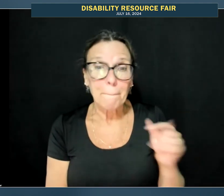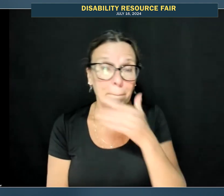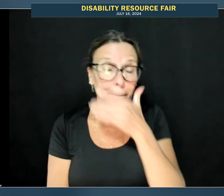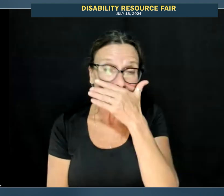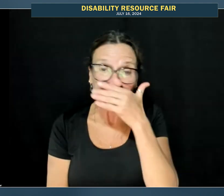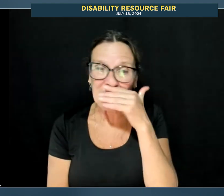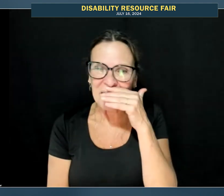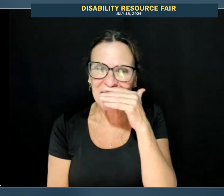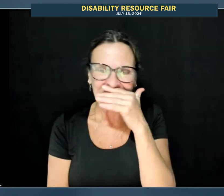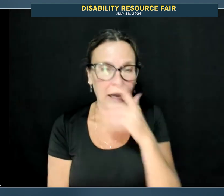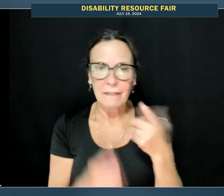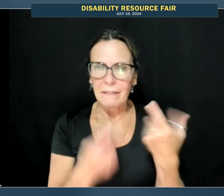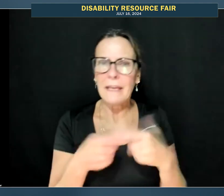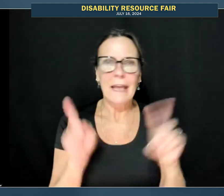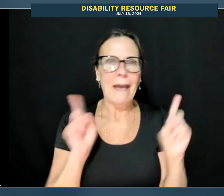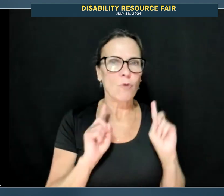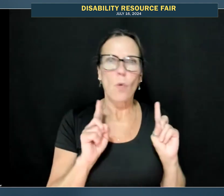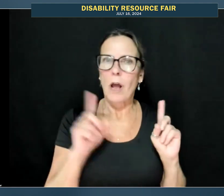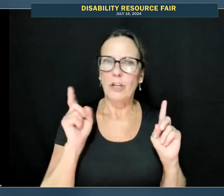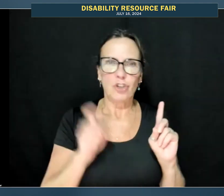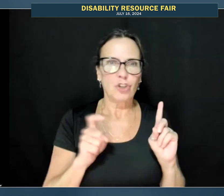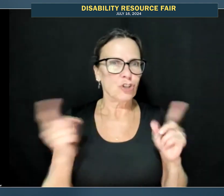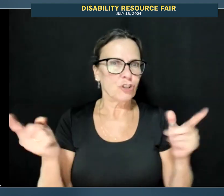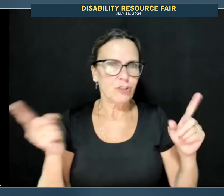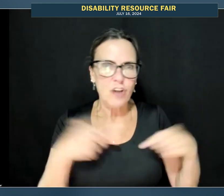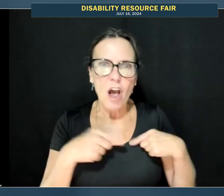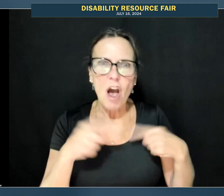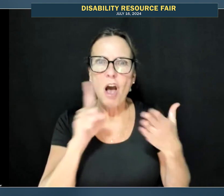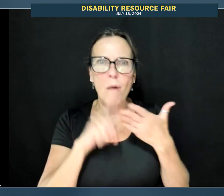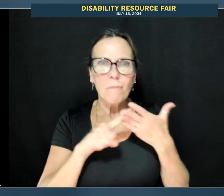I think everybody should just come and check it out. And